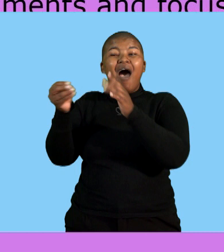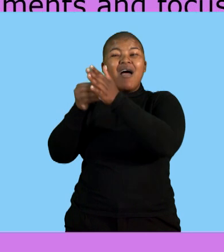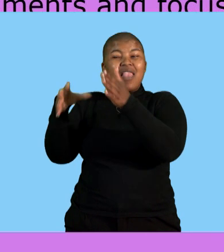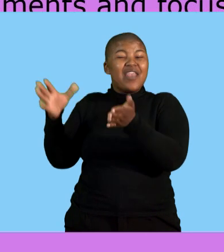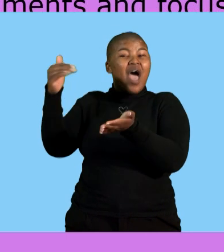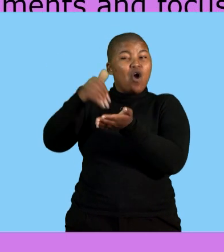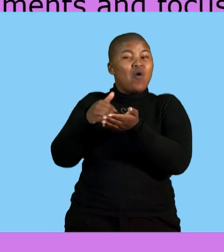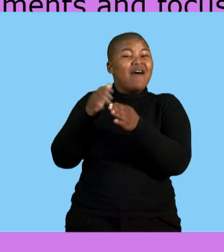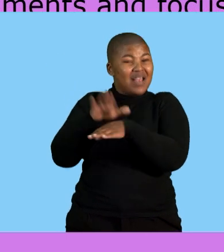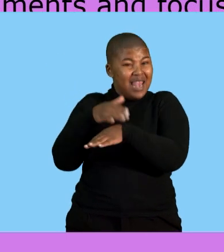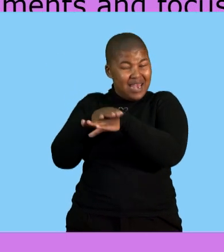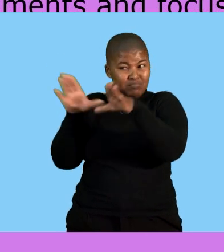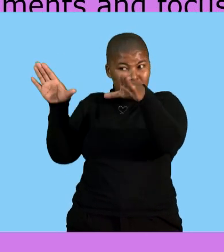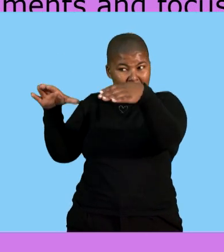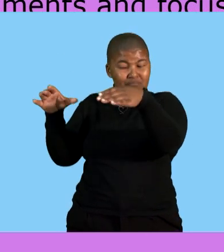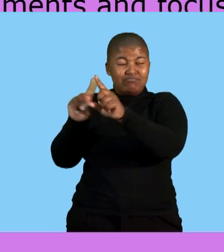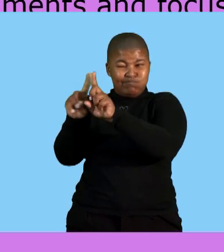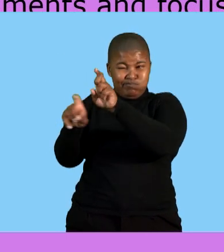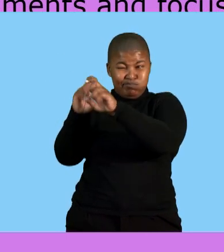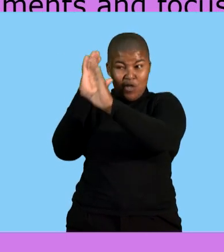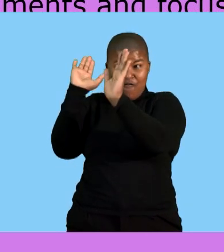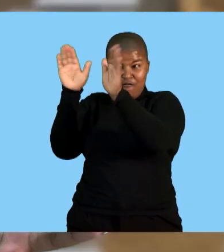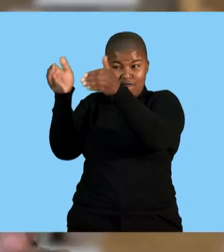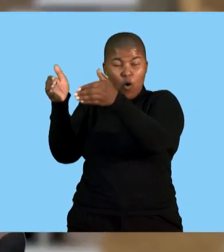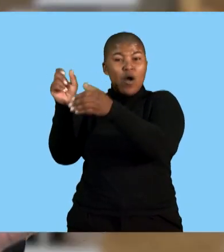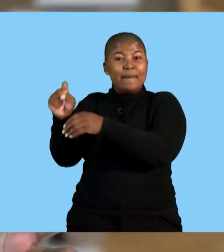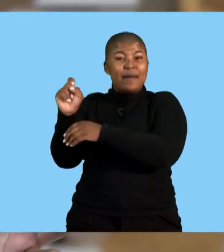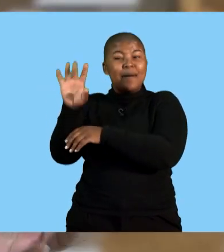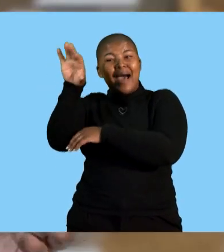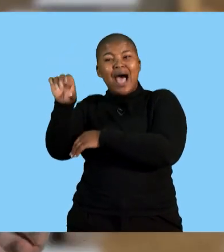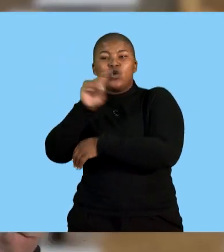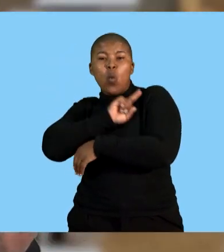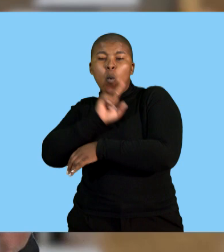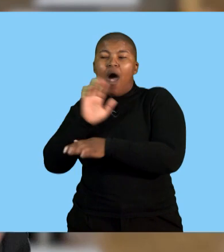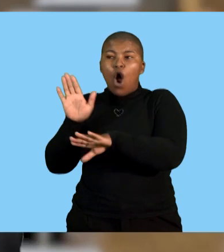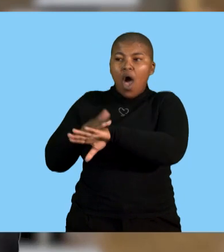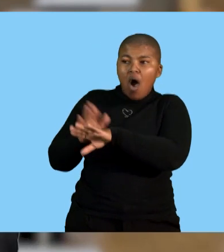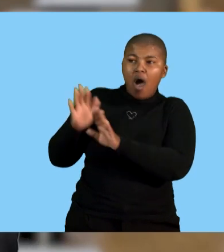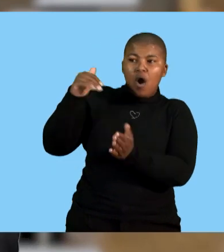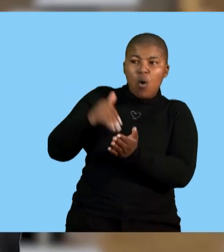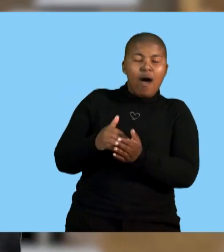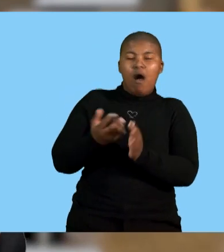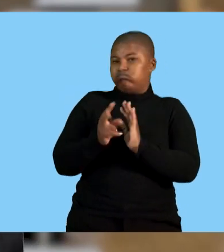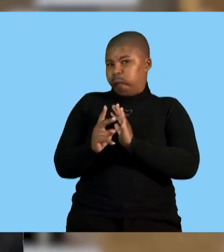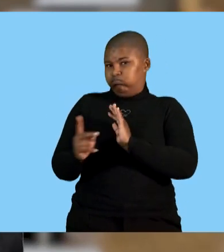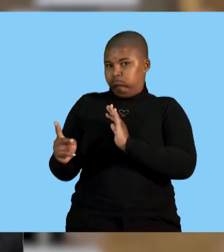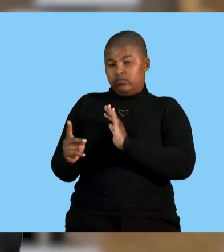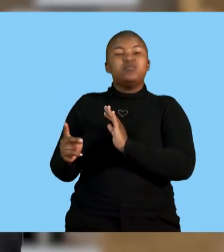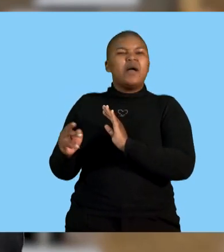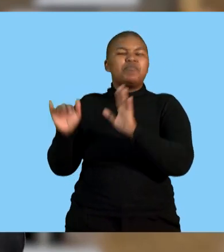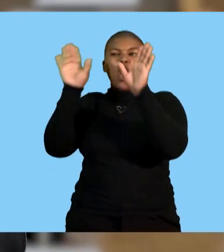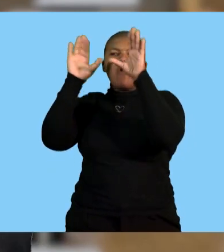has arrived late as to now what is the cause of them arriving late. It could be a focus